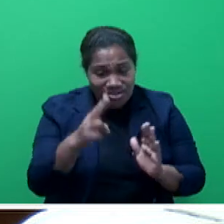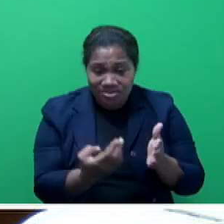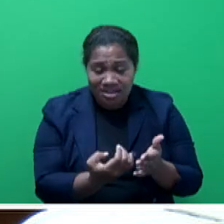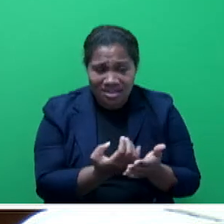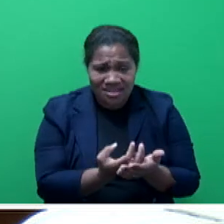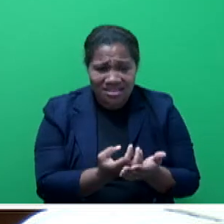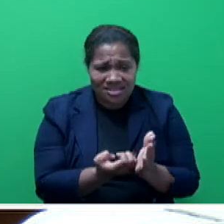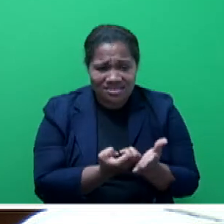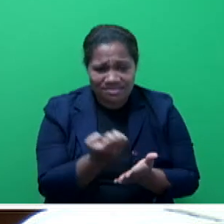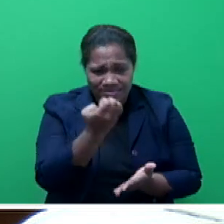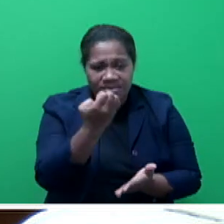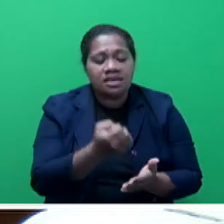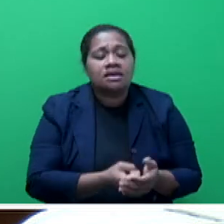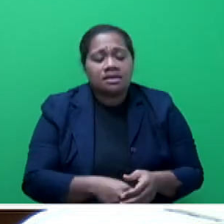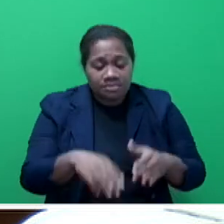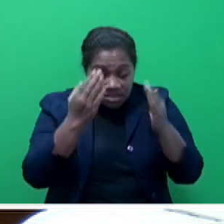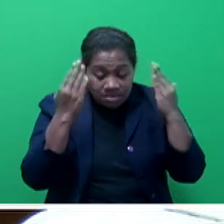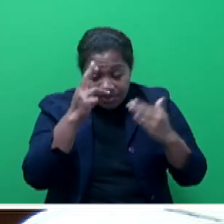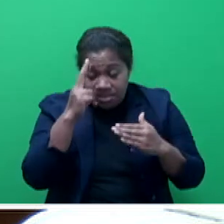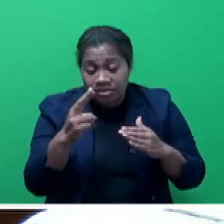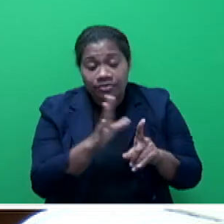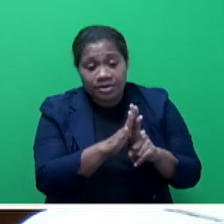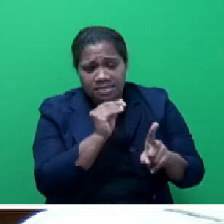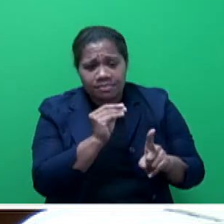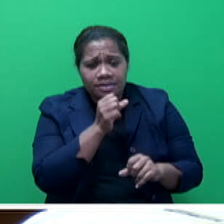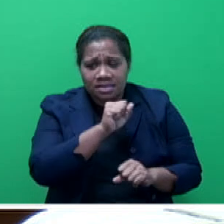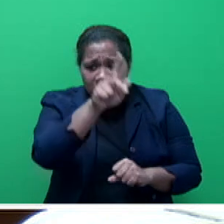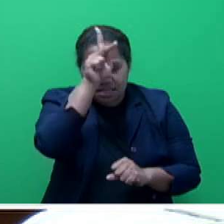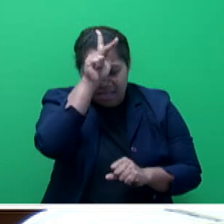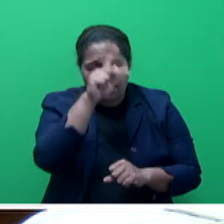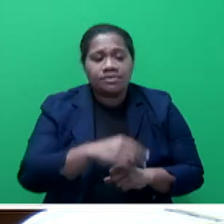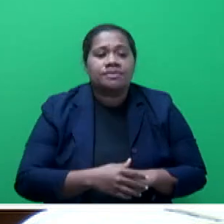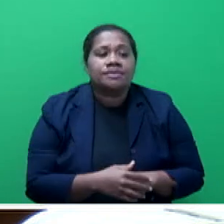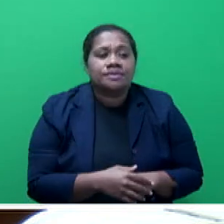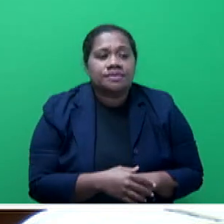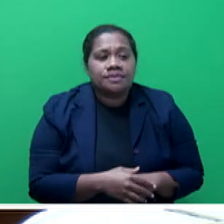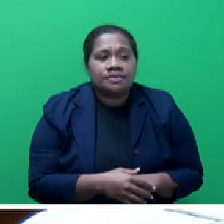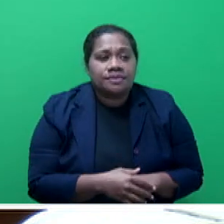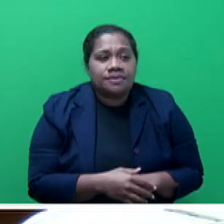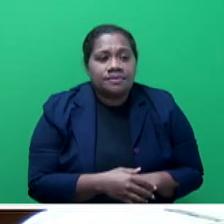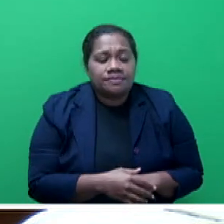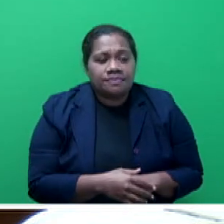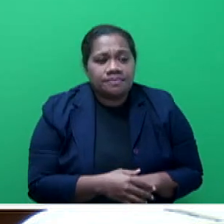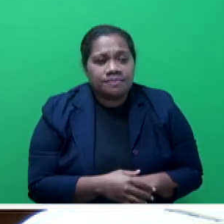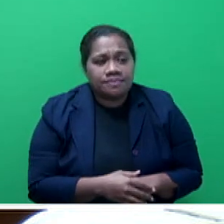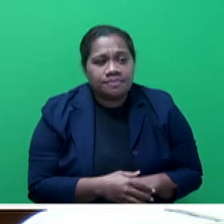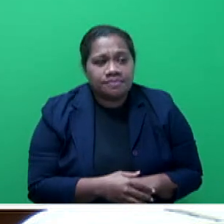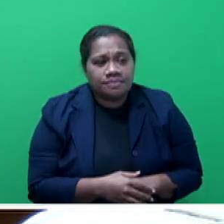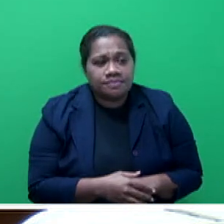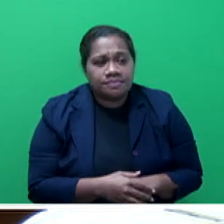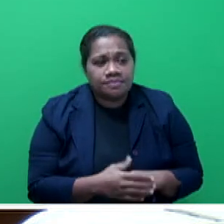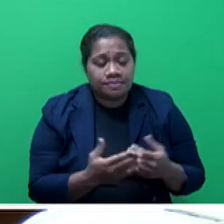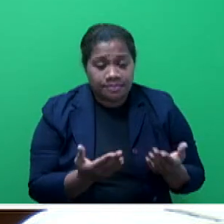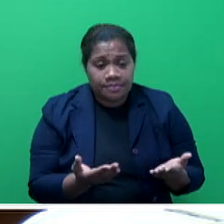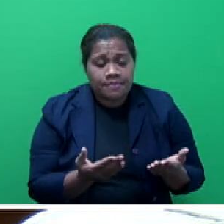for example, in Kandavu, we are developing a nursery. The crops that we are looking at, which is